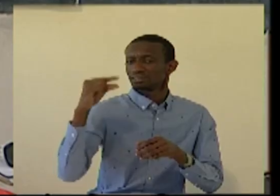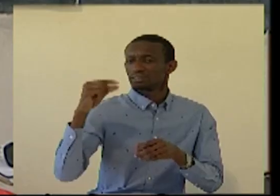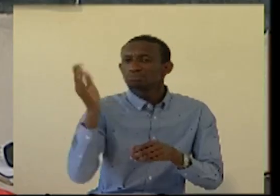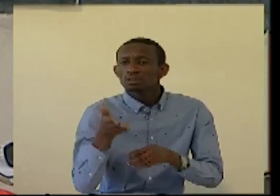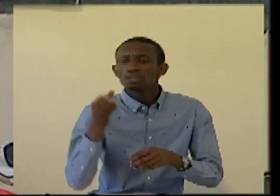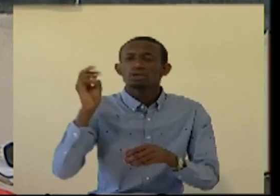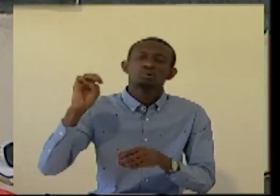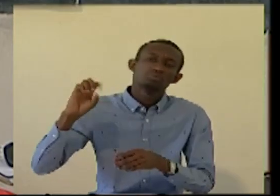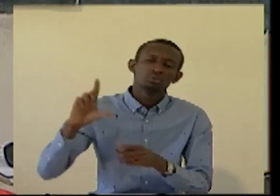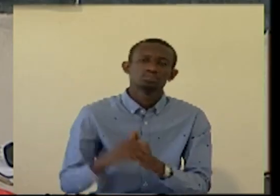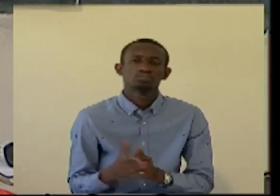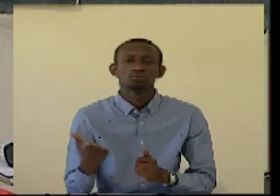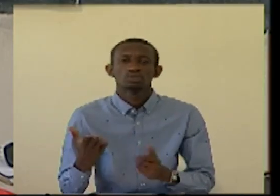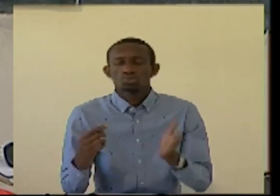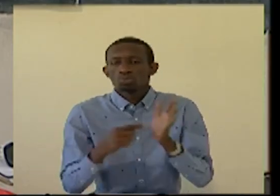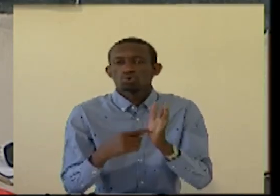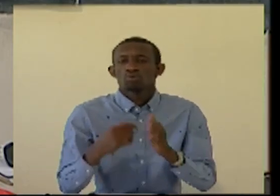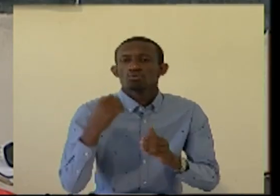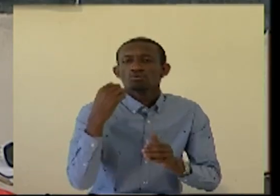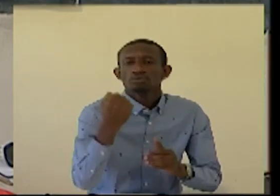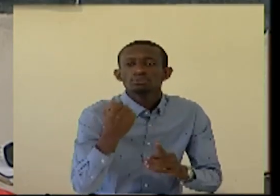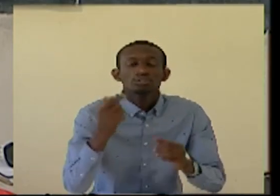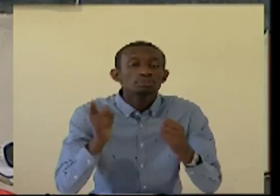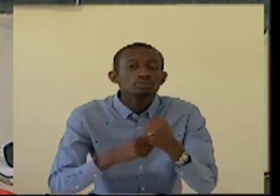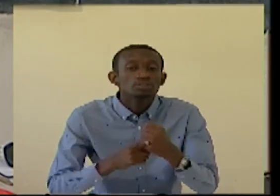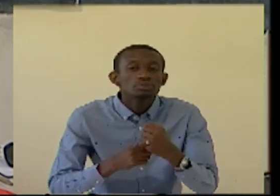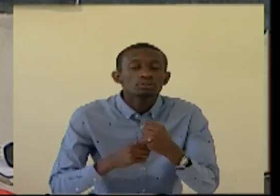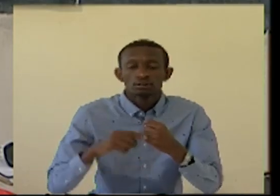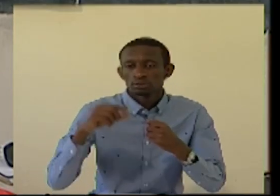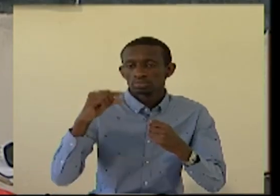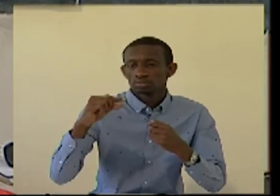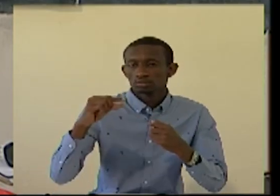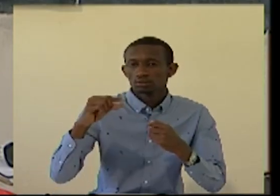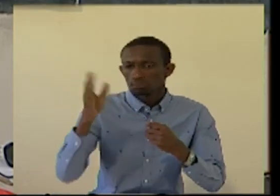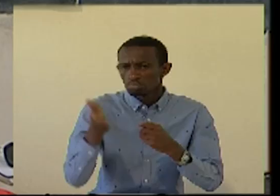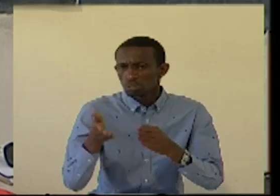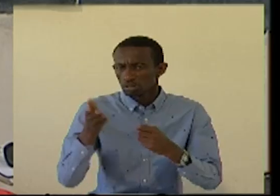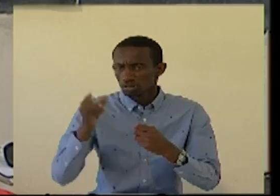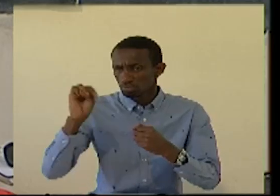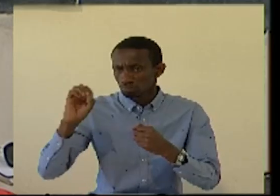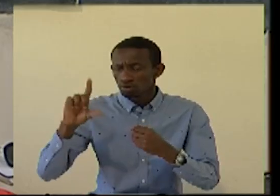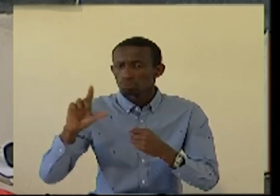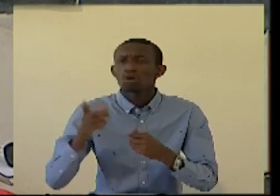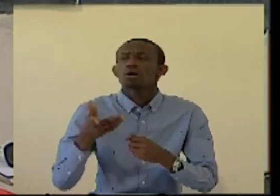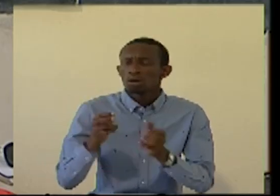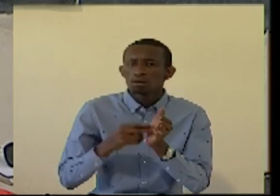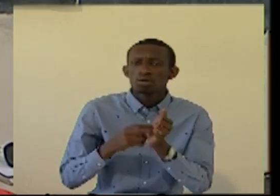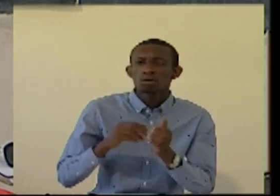56 grams per mole. This is the molar mass of iron 56. For